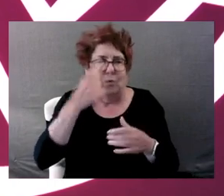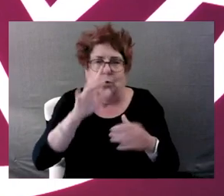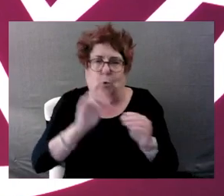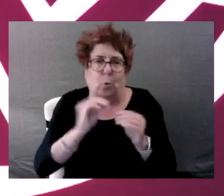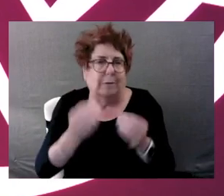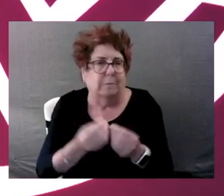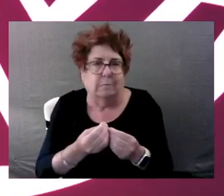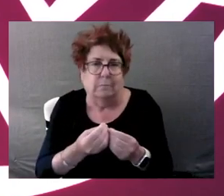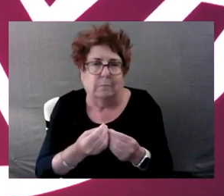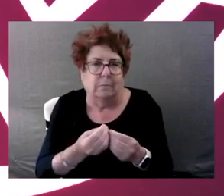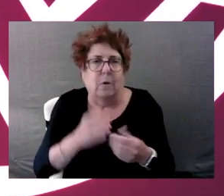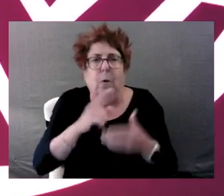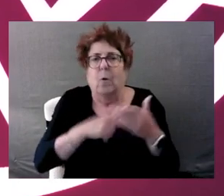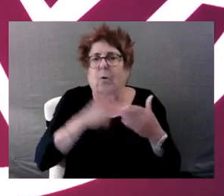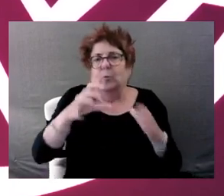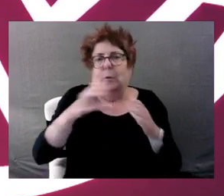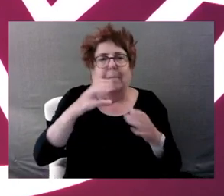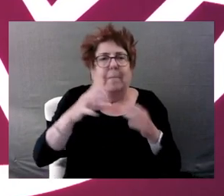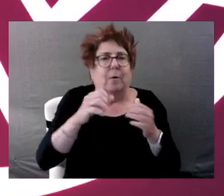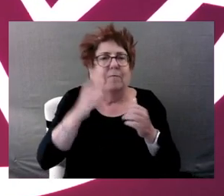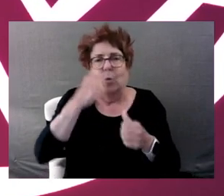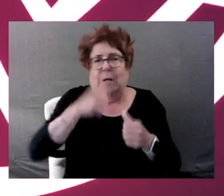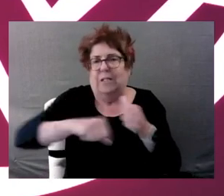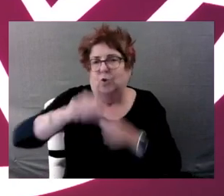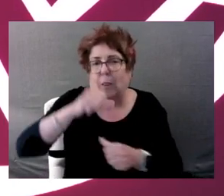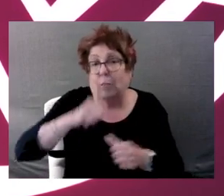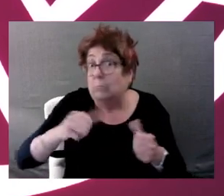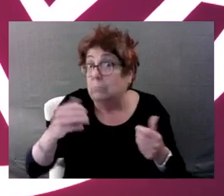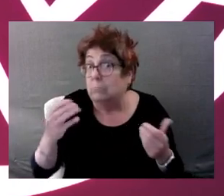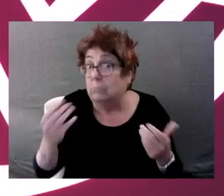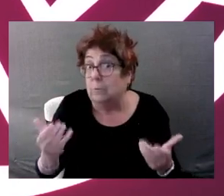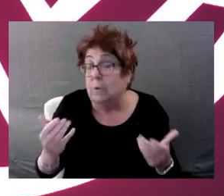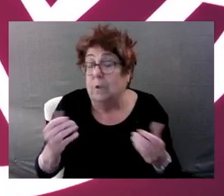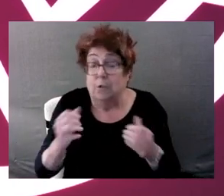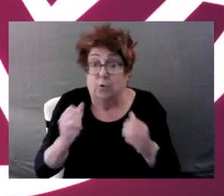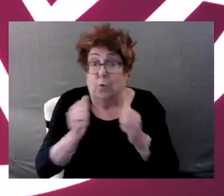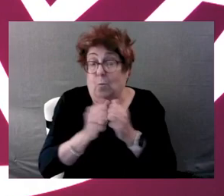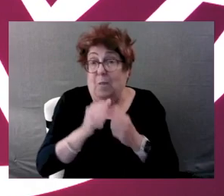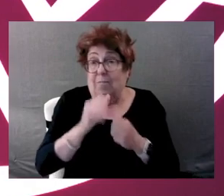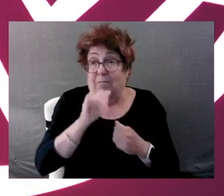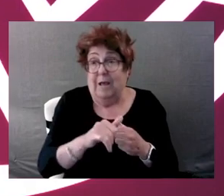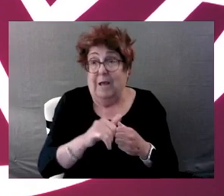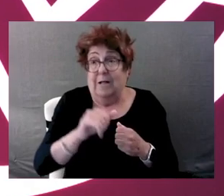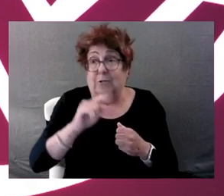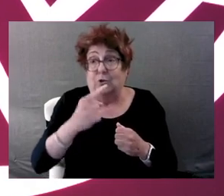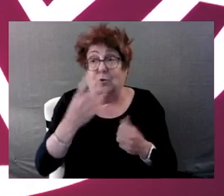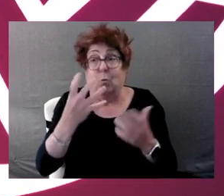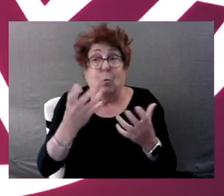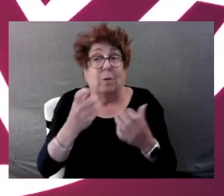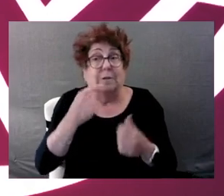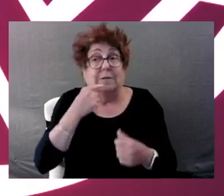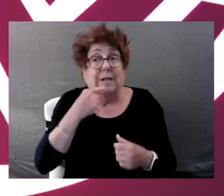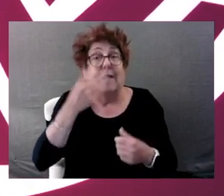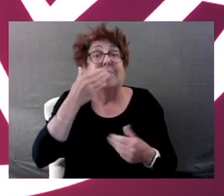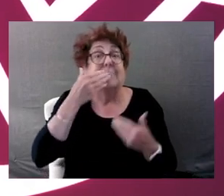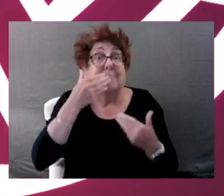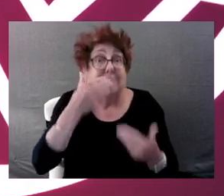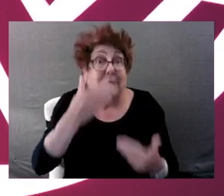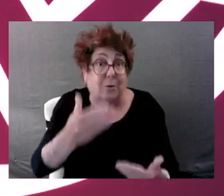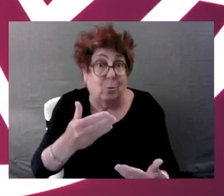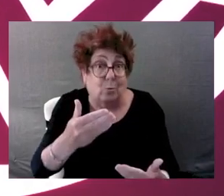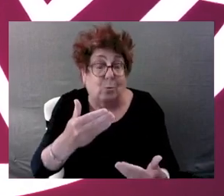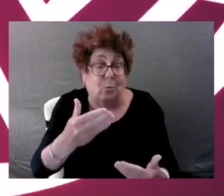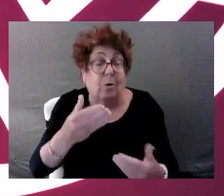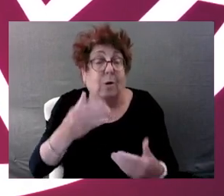you communicate to each other? And so with that, I just want to say thank you. And I want you to hear